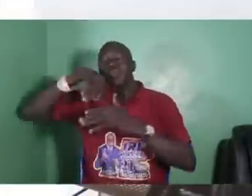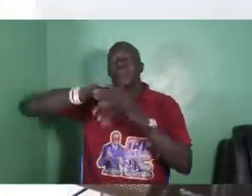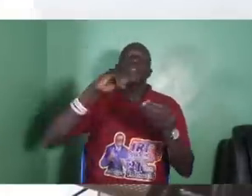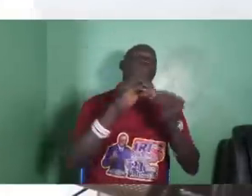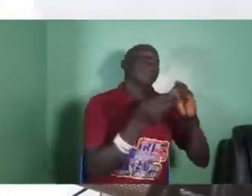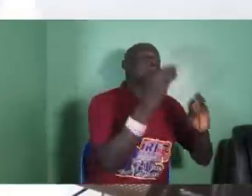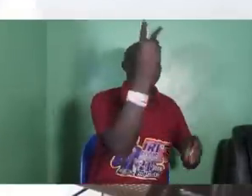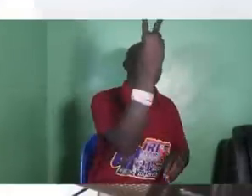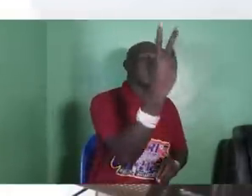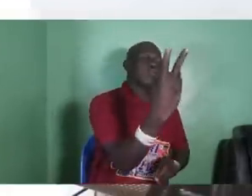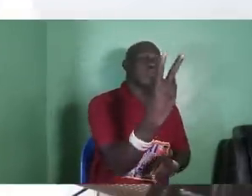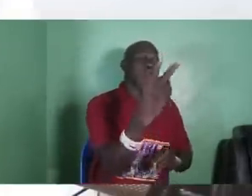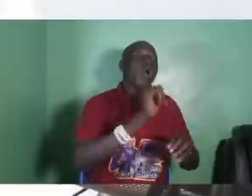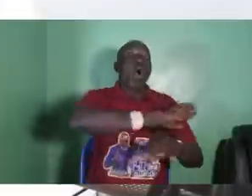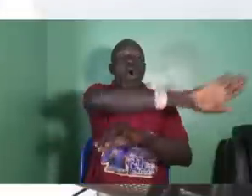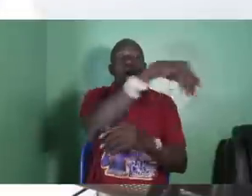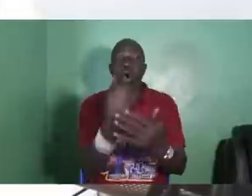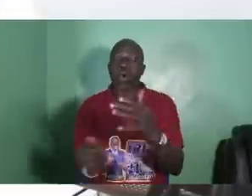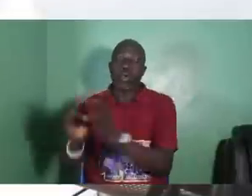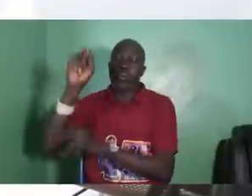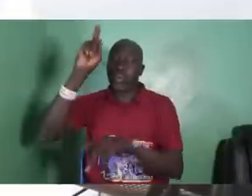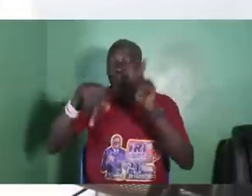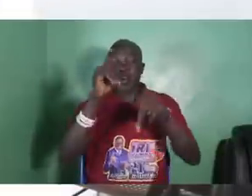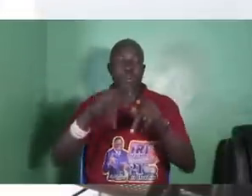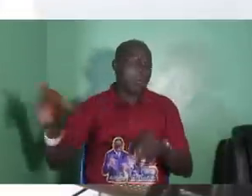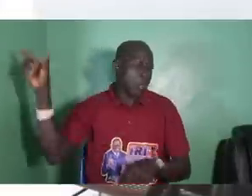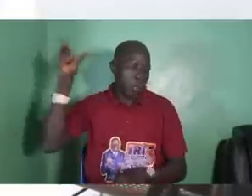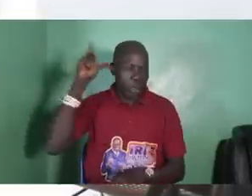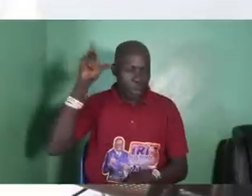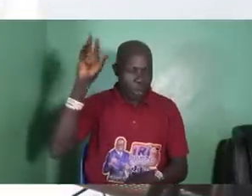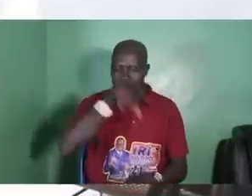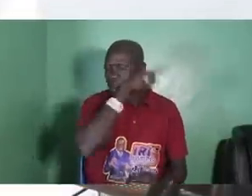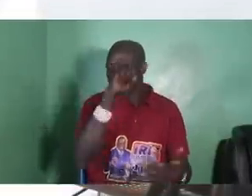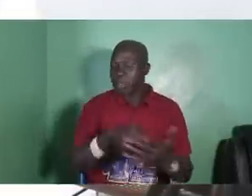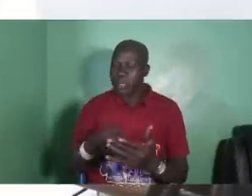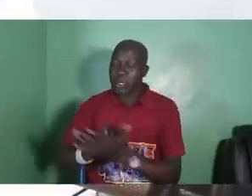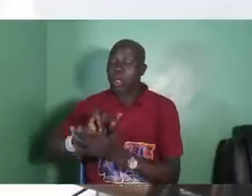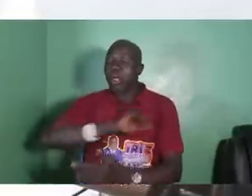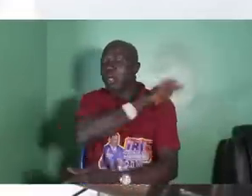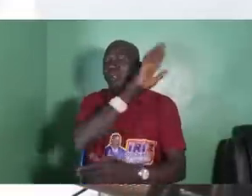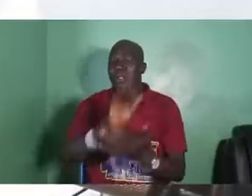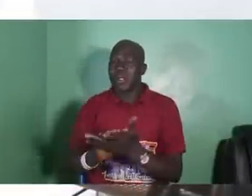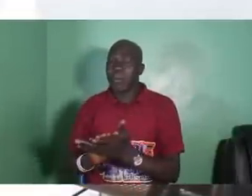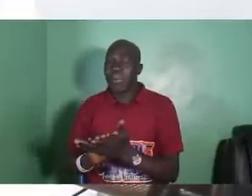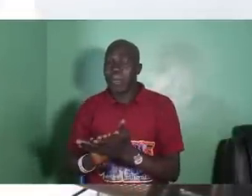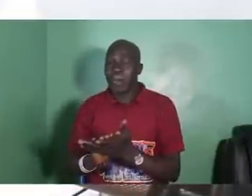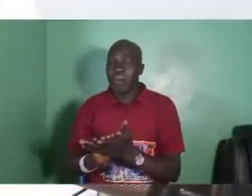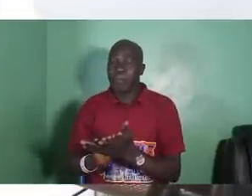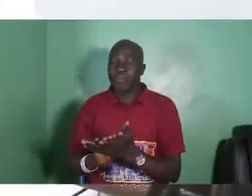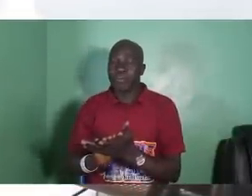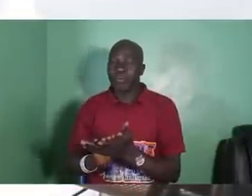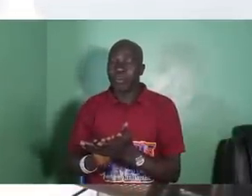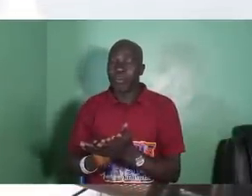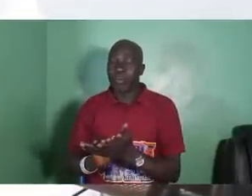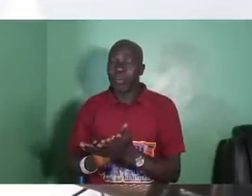number 2 AKG gbogbo eniyan farabalẹ gbo ele let everybody listen to us oranya Niko Kenya